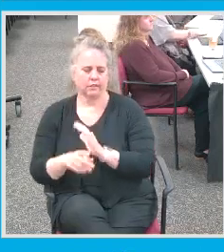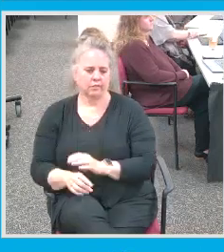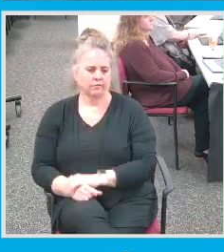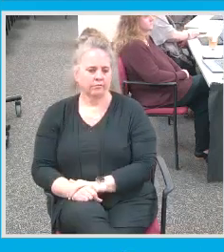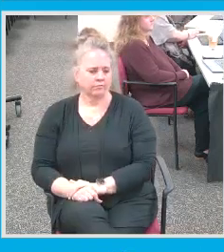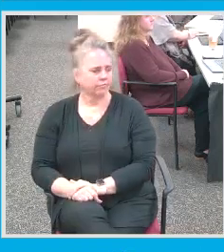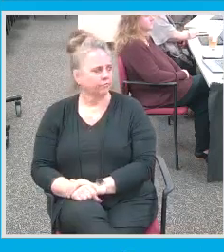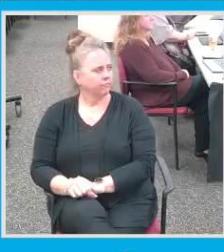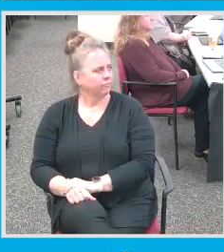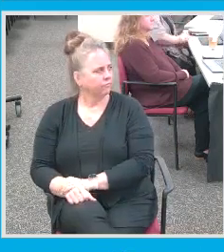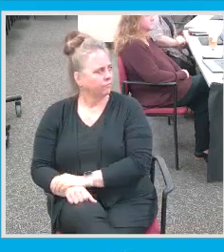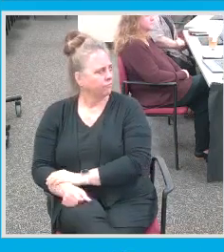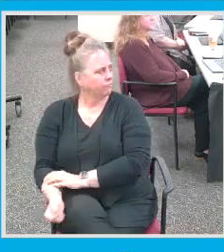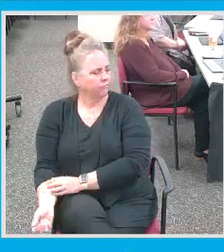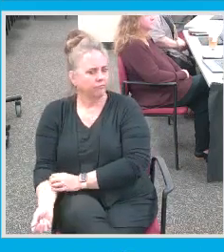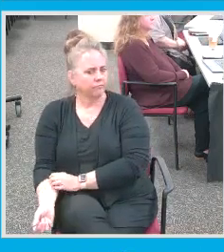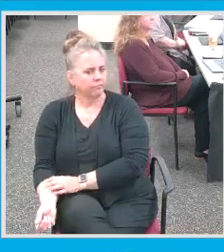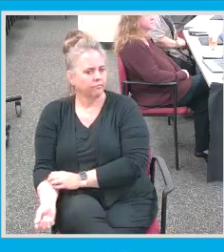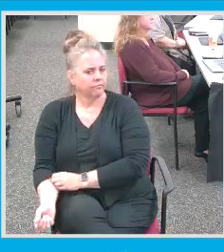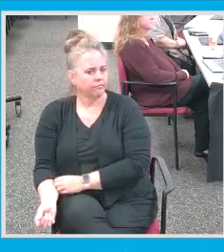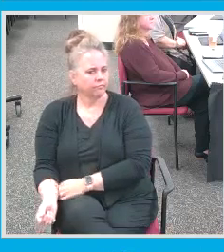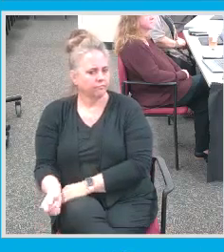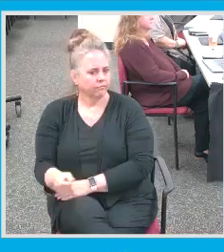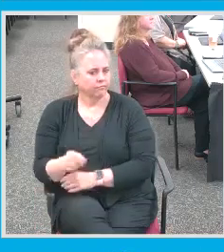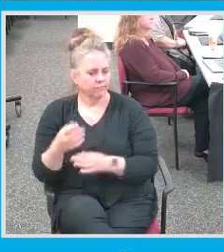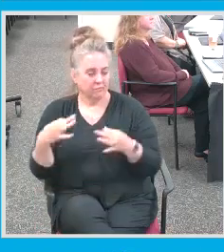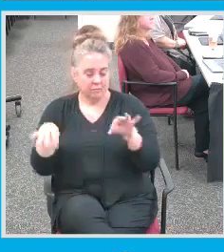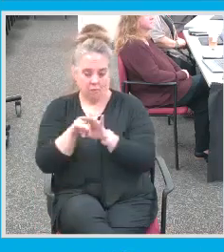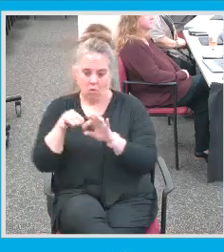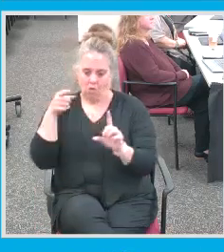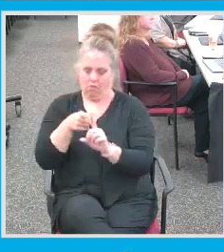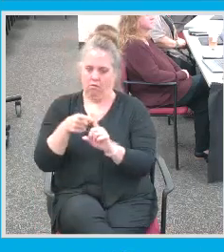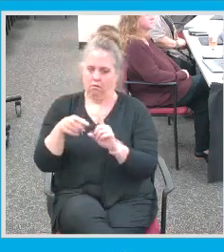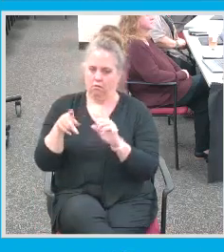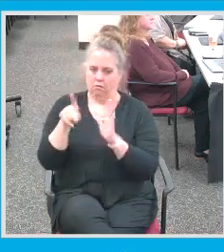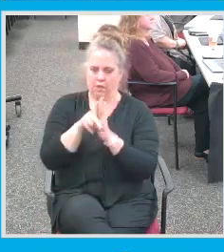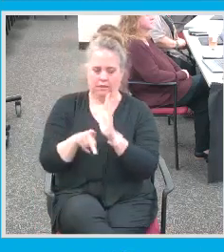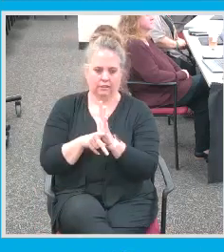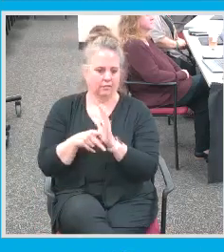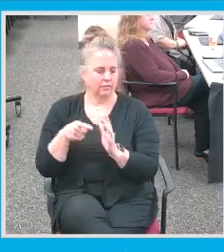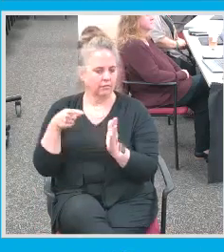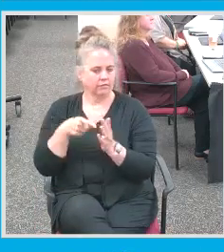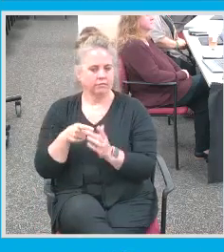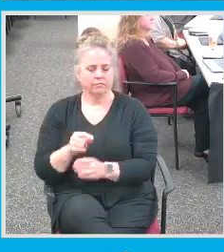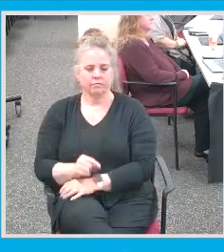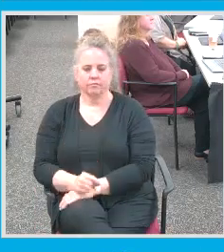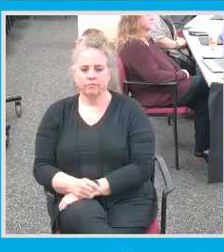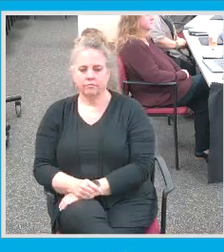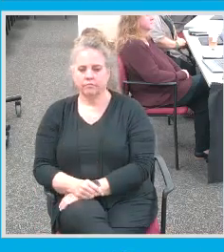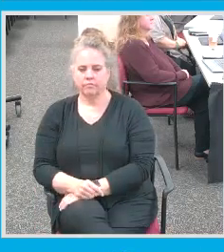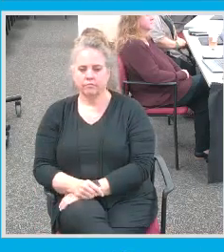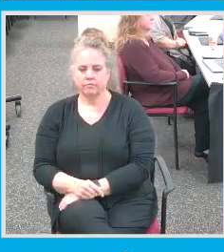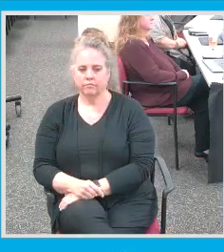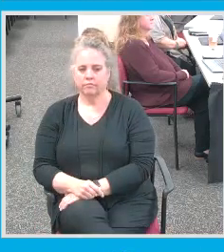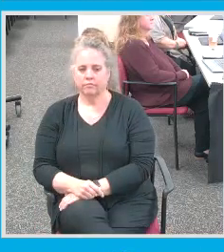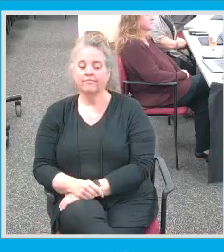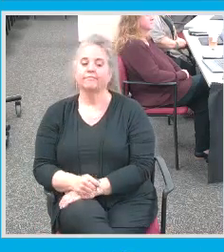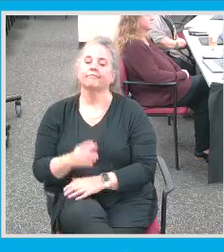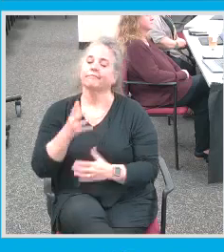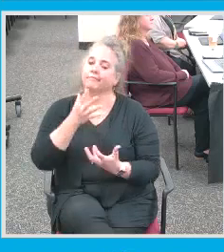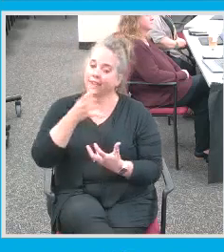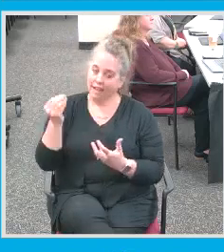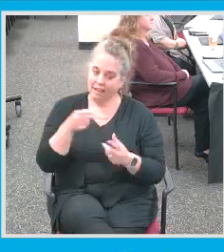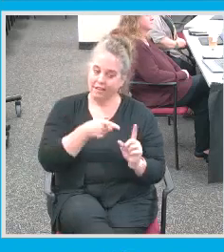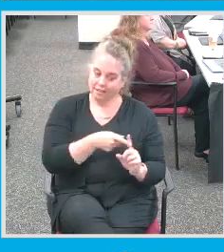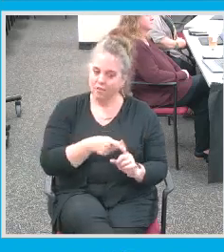to see that. I mean, it's important that we have good policies and to include all of the second chance programs and the alternatives, because if we send them home, they're just going to